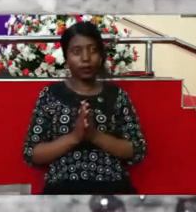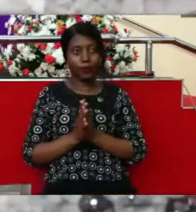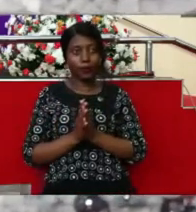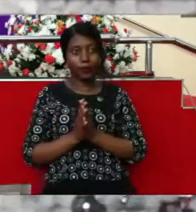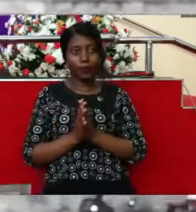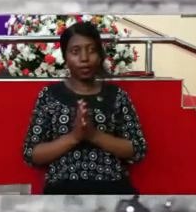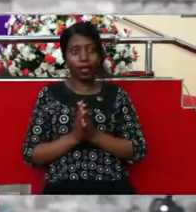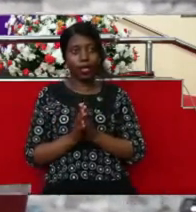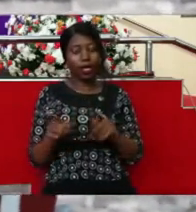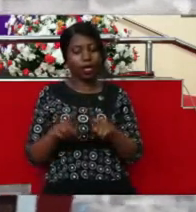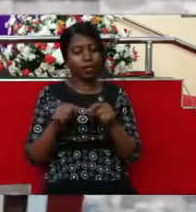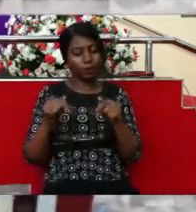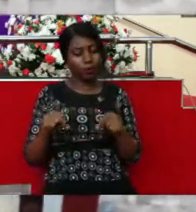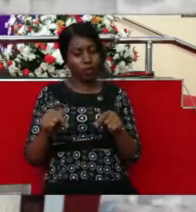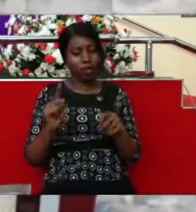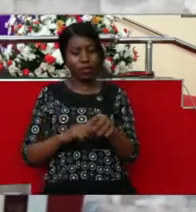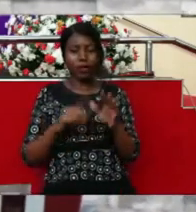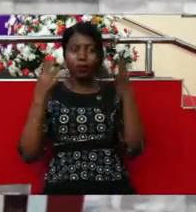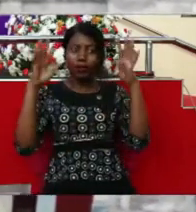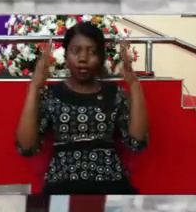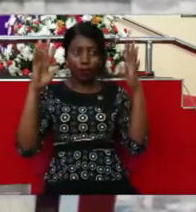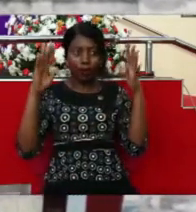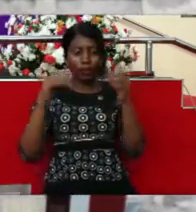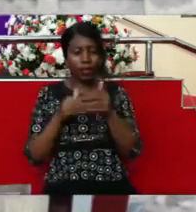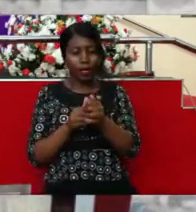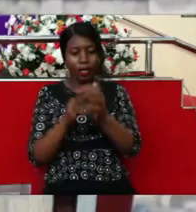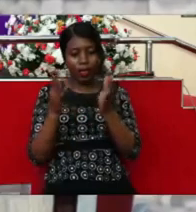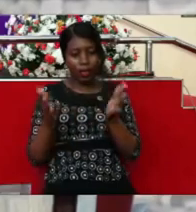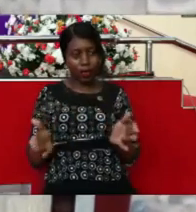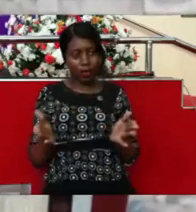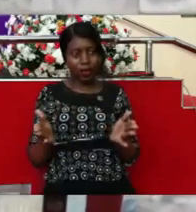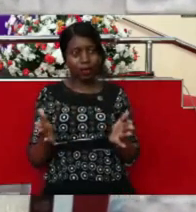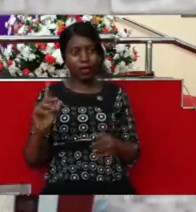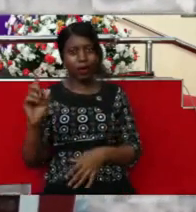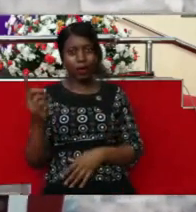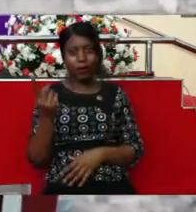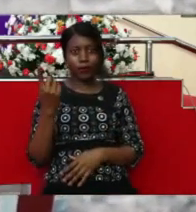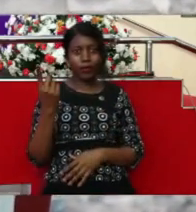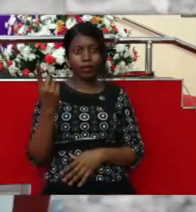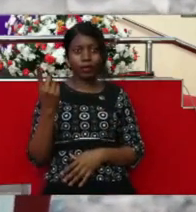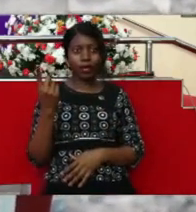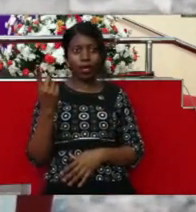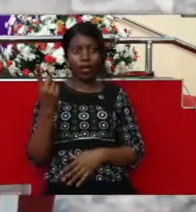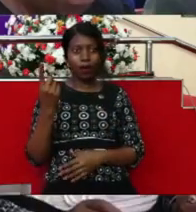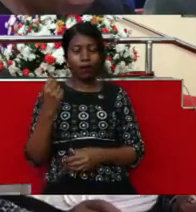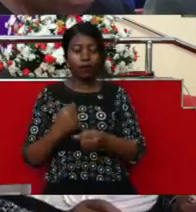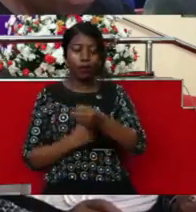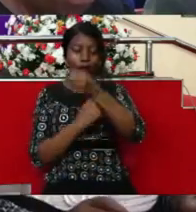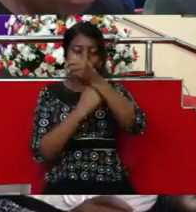Even today as we celebrate also the leaders past and present for supporting the vision in this